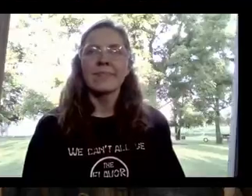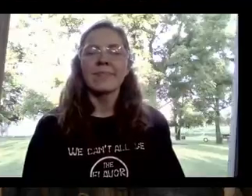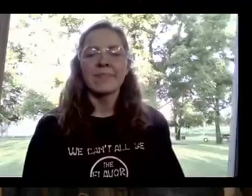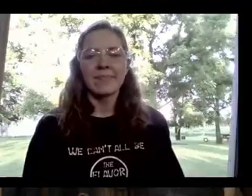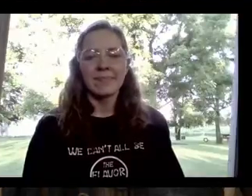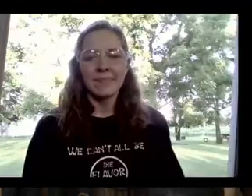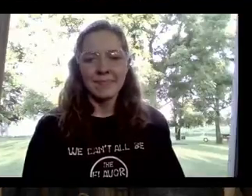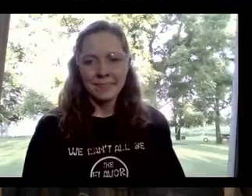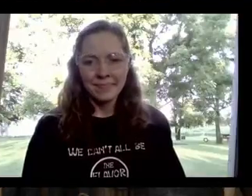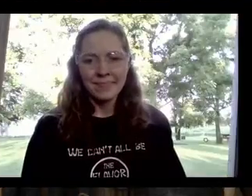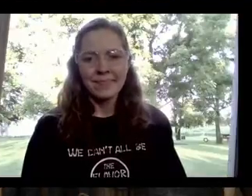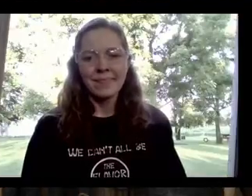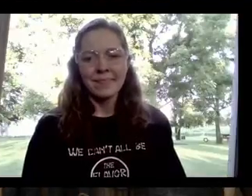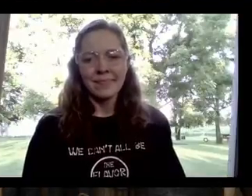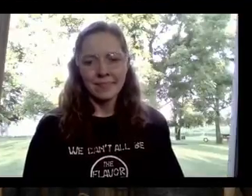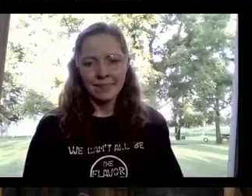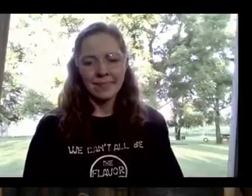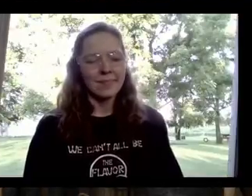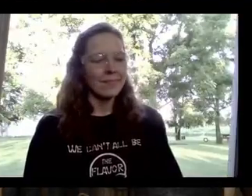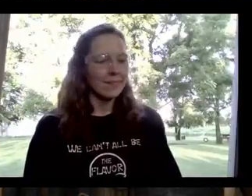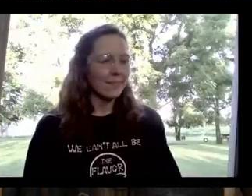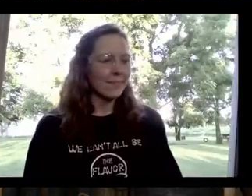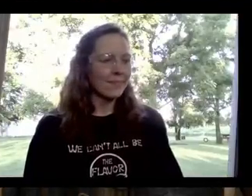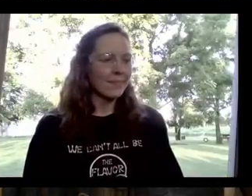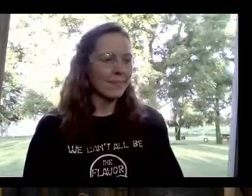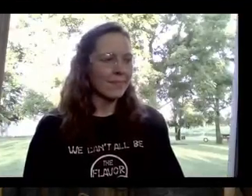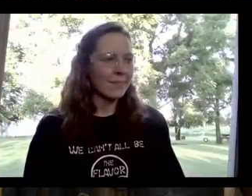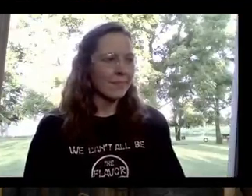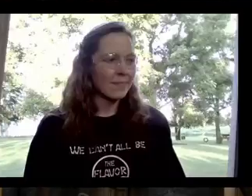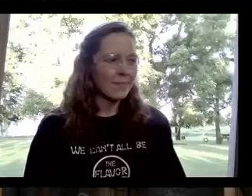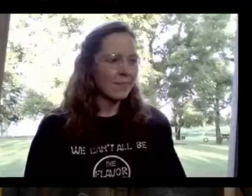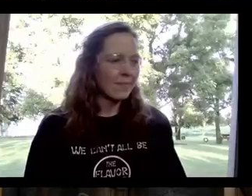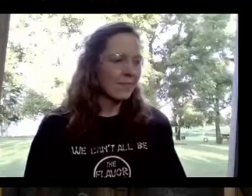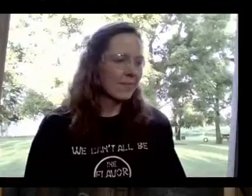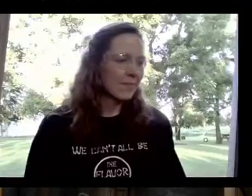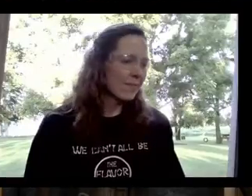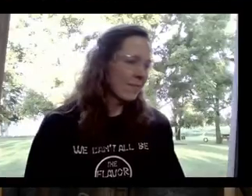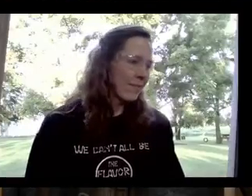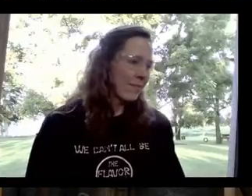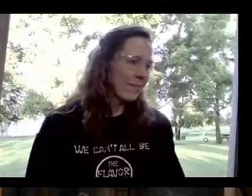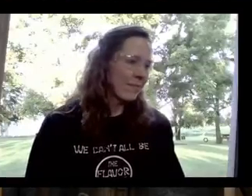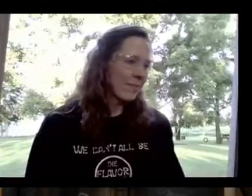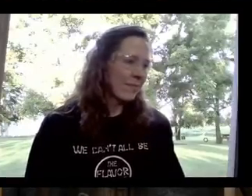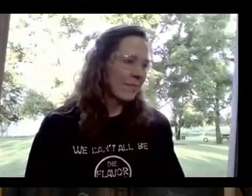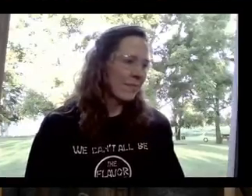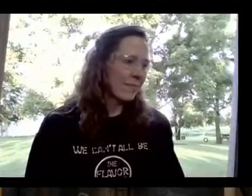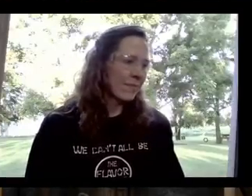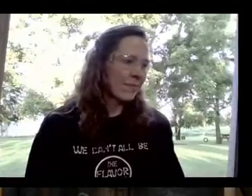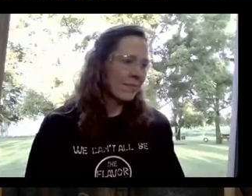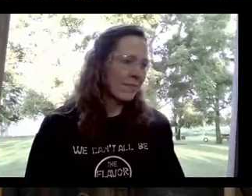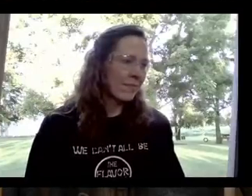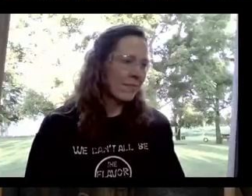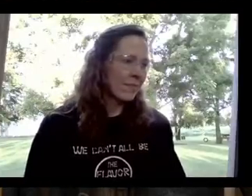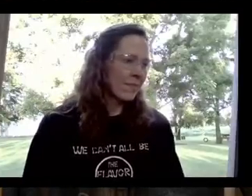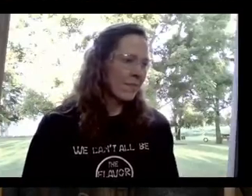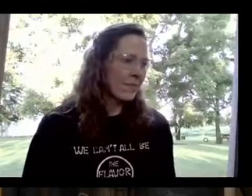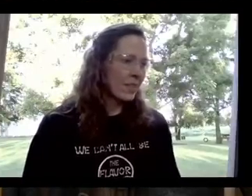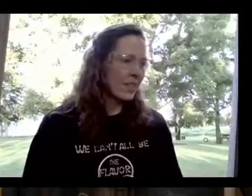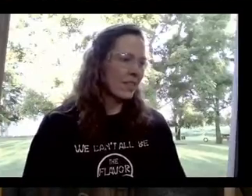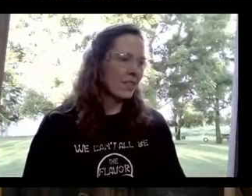You guys are awesome. And I don't say that lightly. I don't say that lightly at all. So, can I have